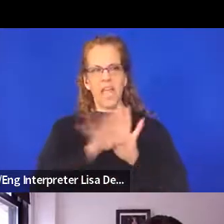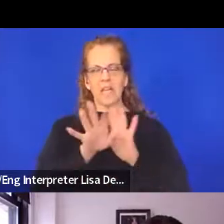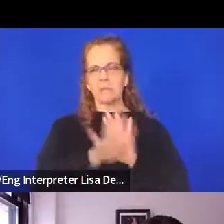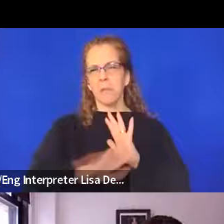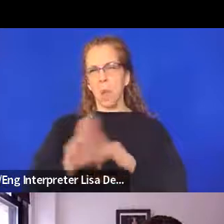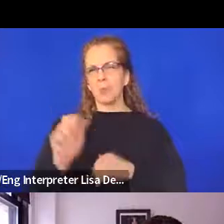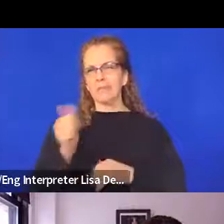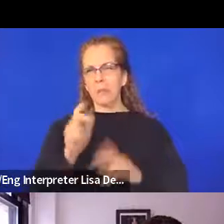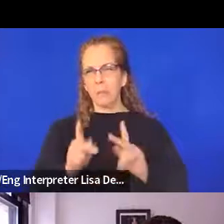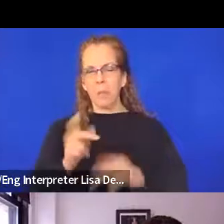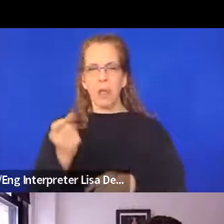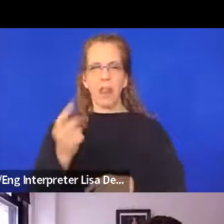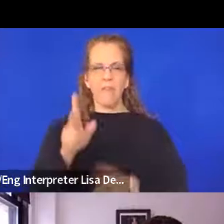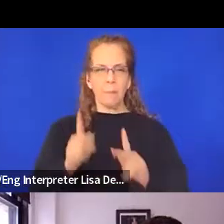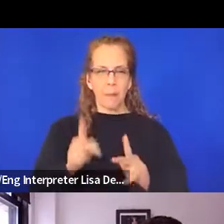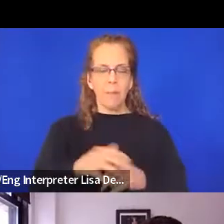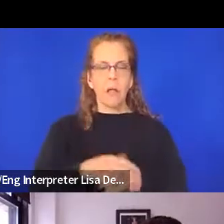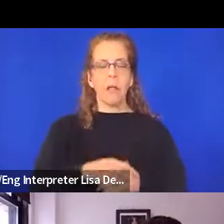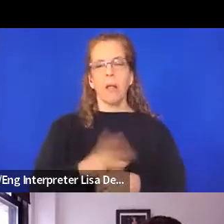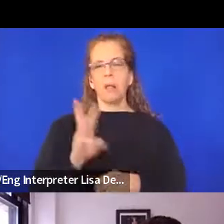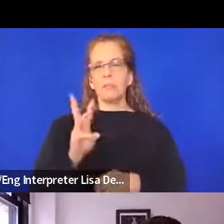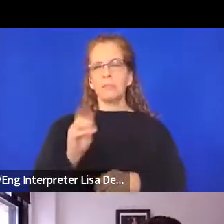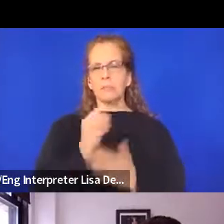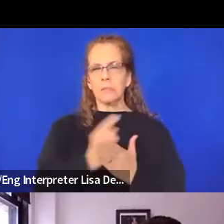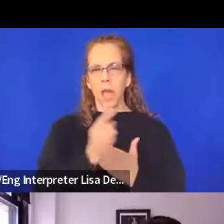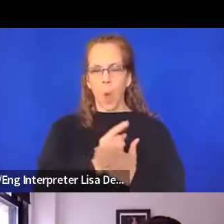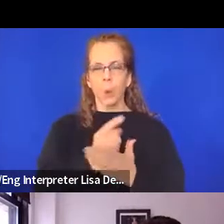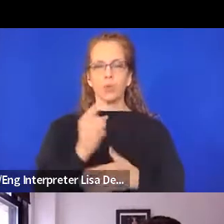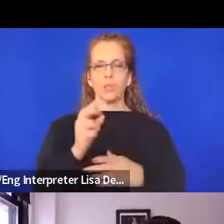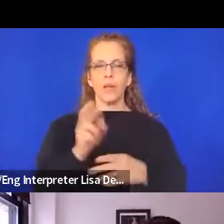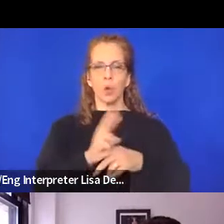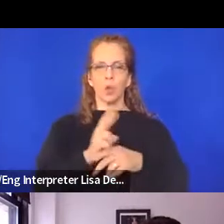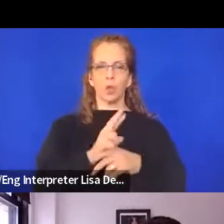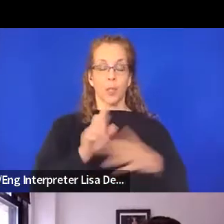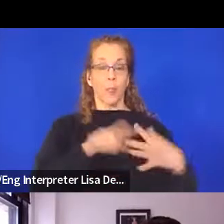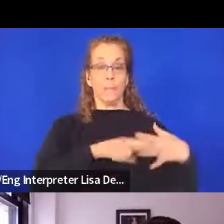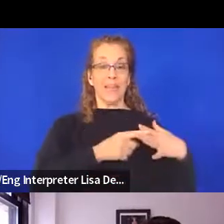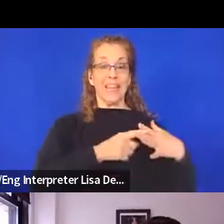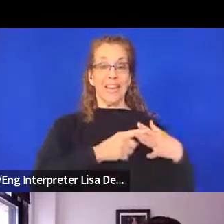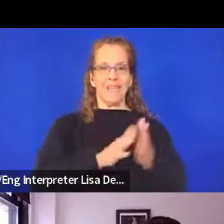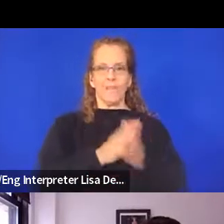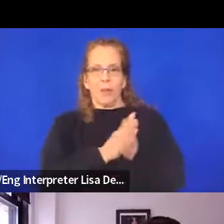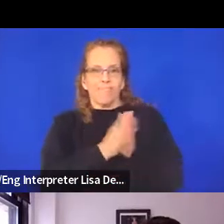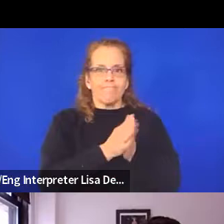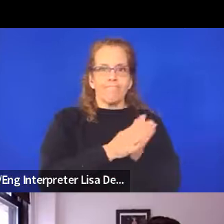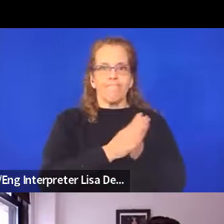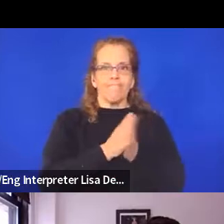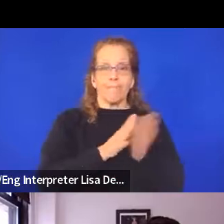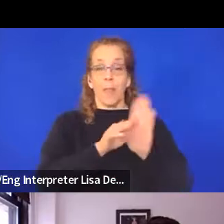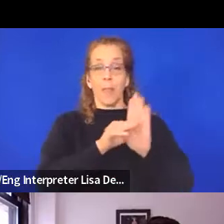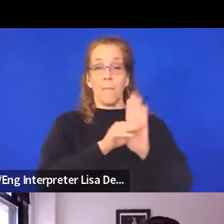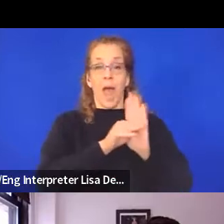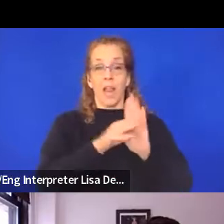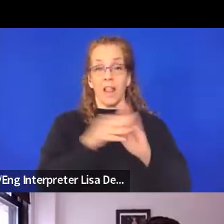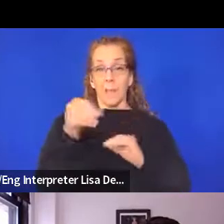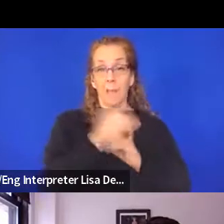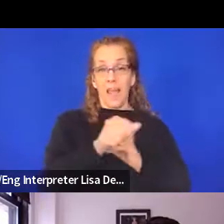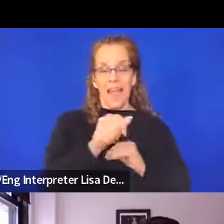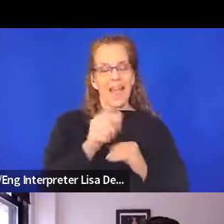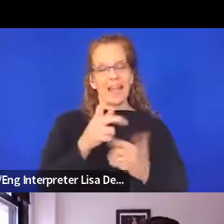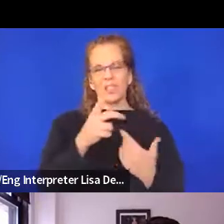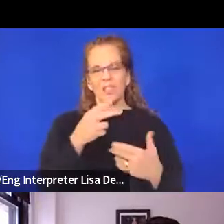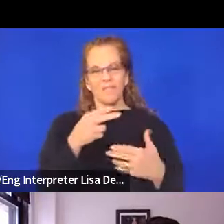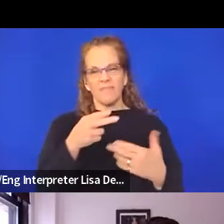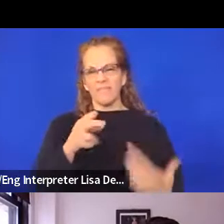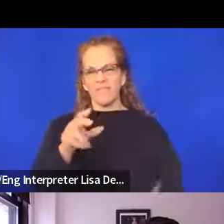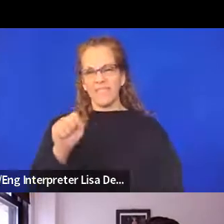of rehearsal. And at the very beginning, we were quite scrappy. And our model for paying our artists was in the form of stipends. And it was just as much